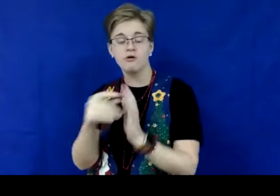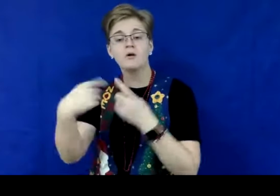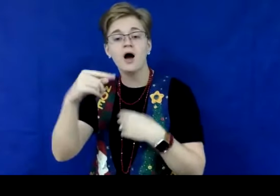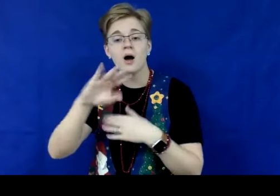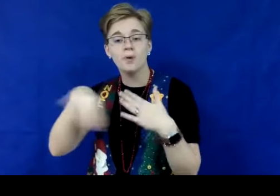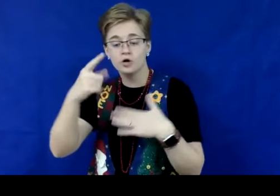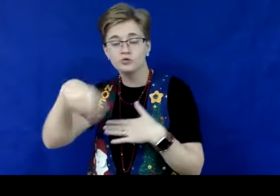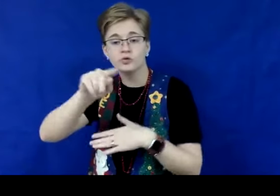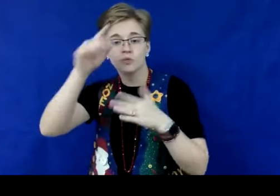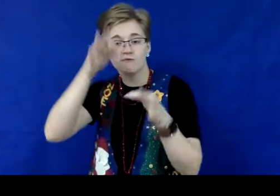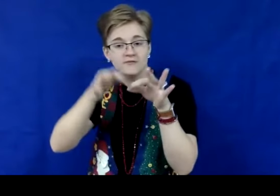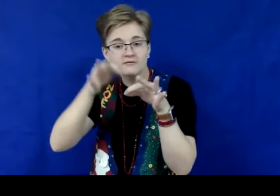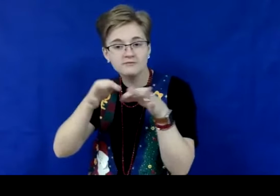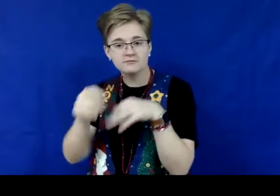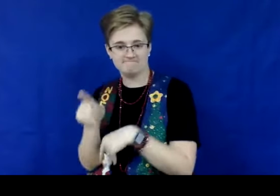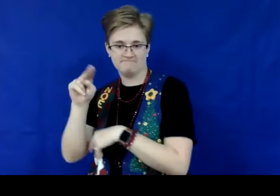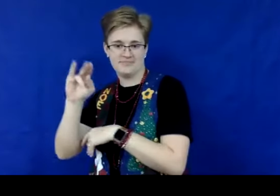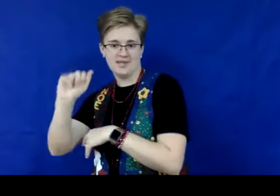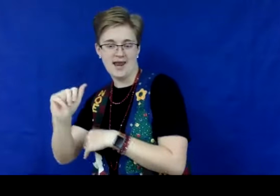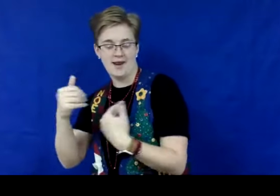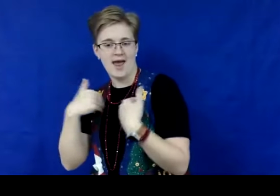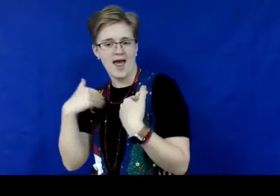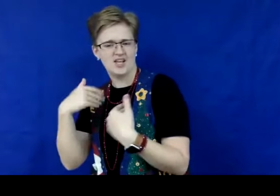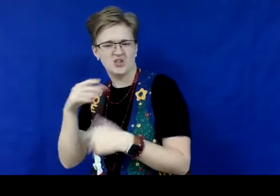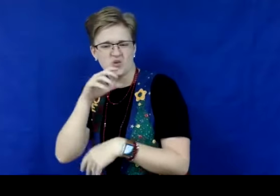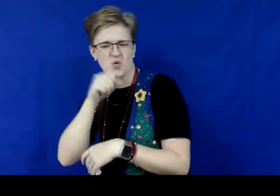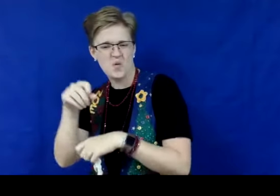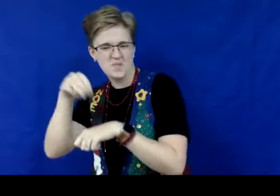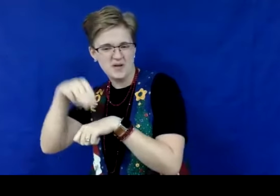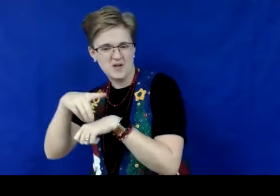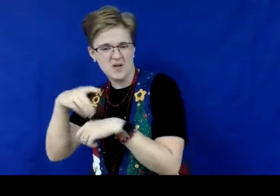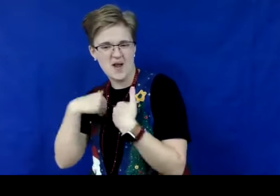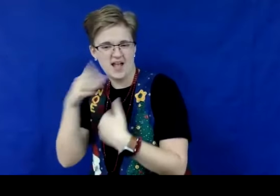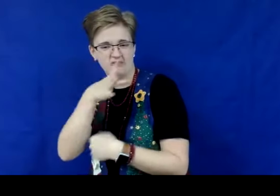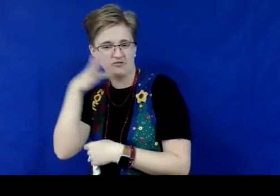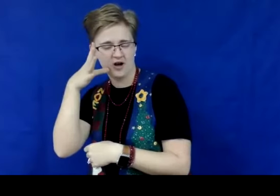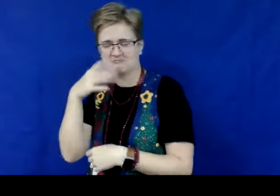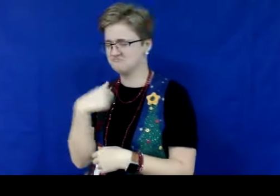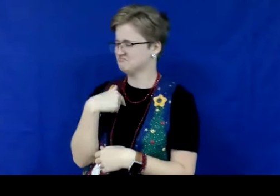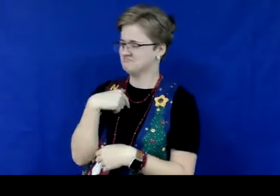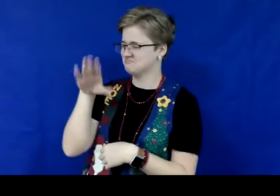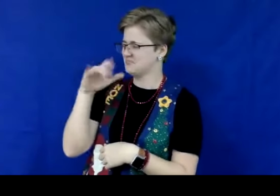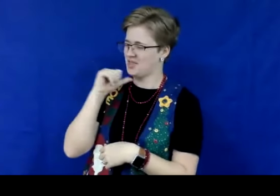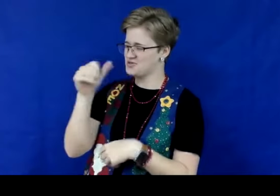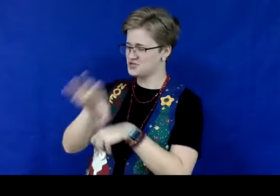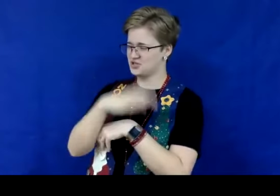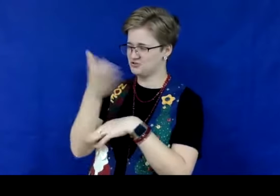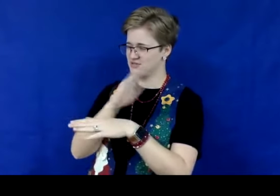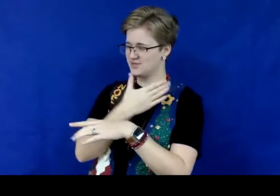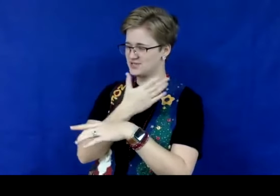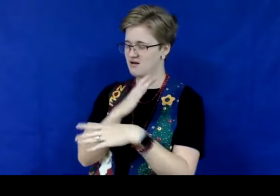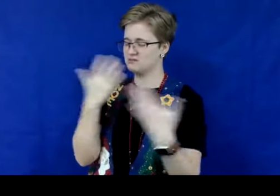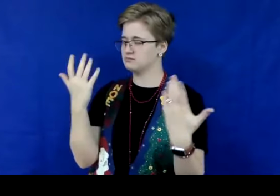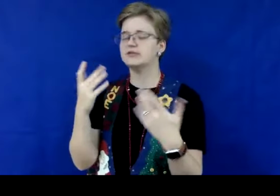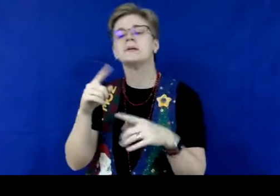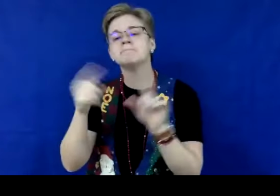Nina chooses "Old MacDonald Had a Farm." "That's not a Christmas song, silly," I tell her, but Mom